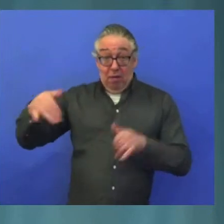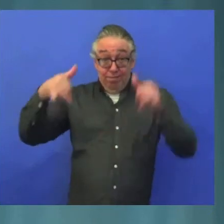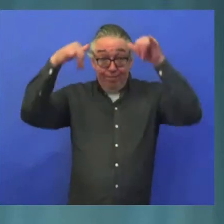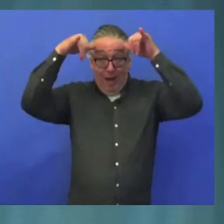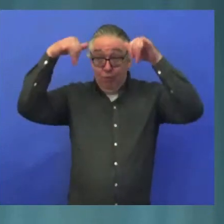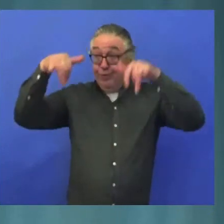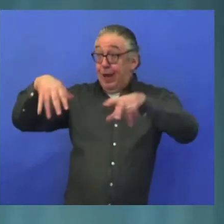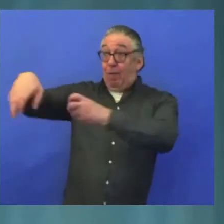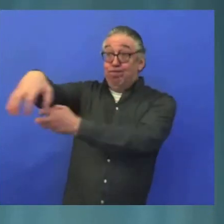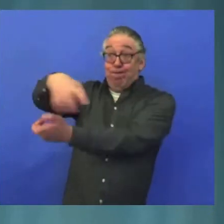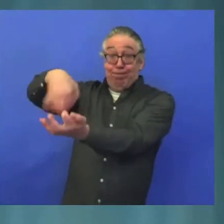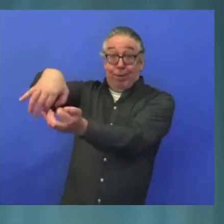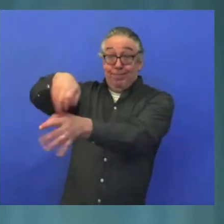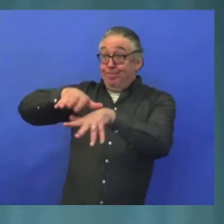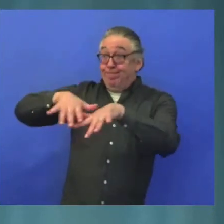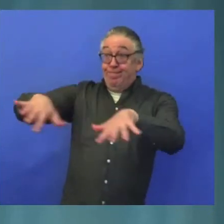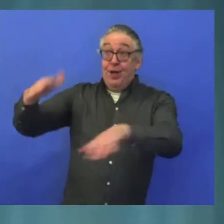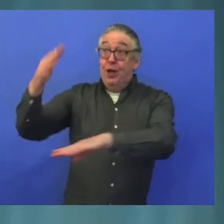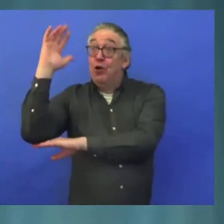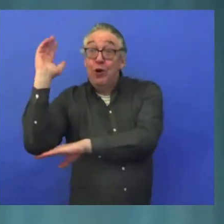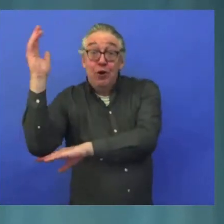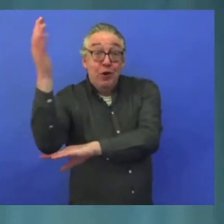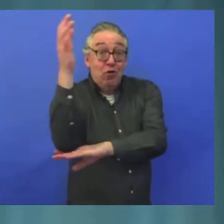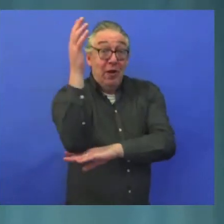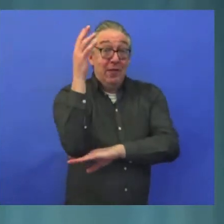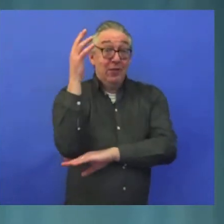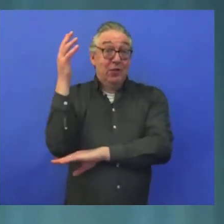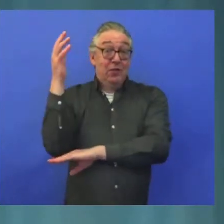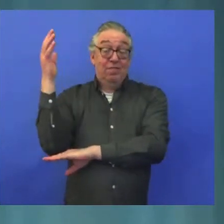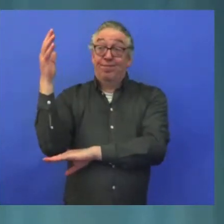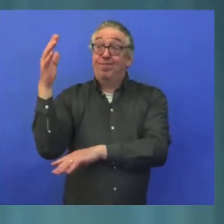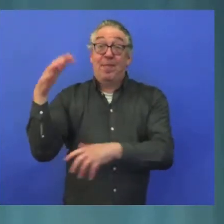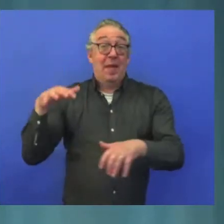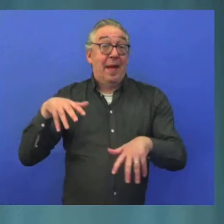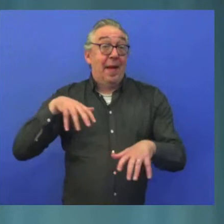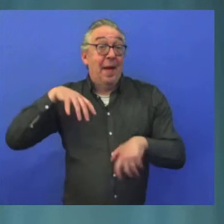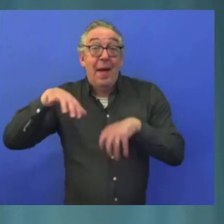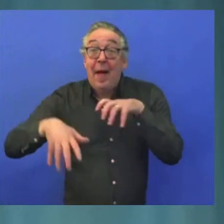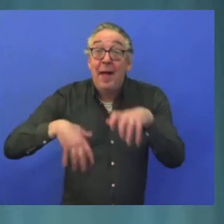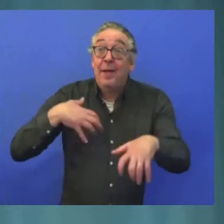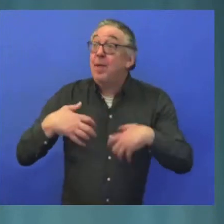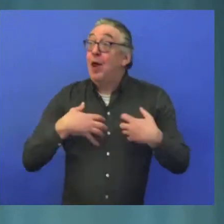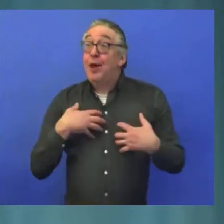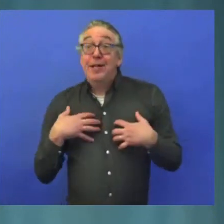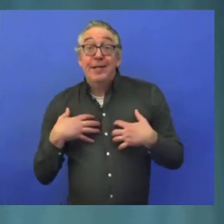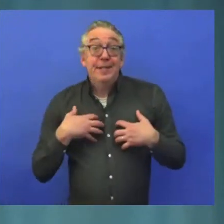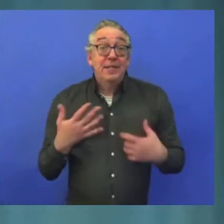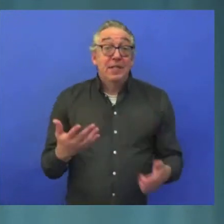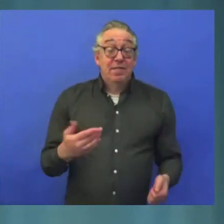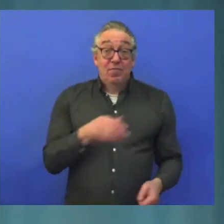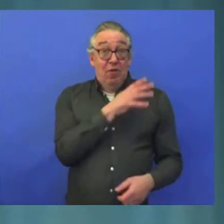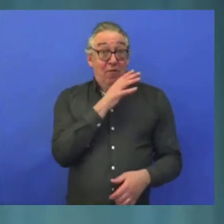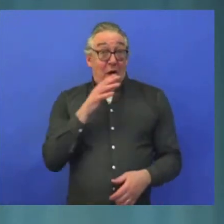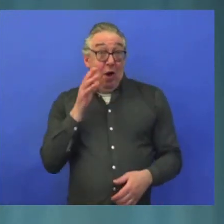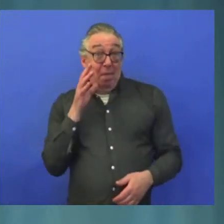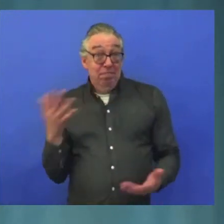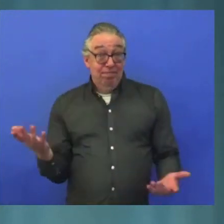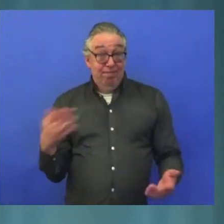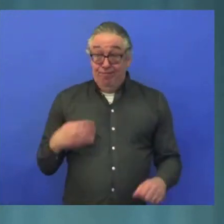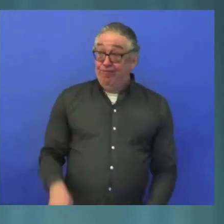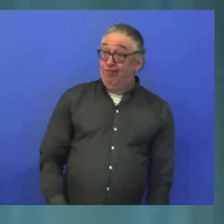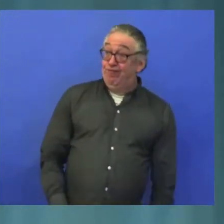the nature, be it animals, and had the possibility to grow up quite